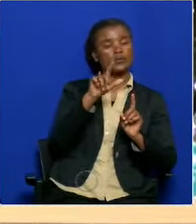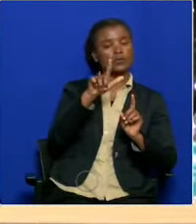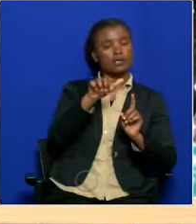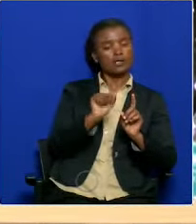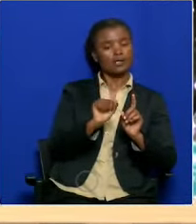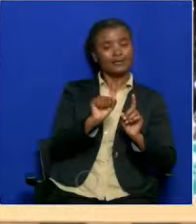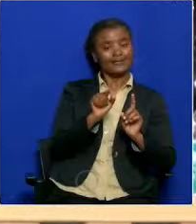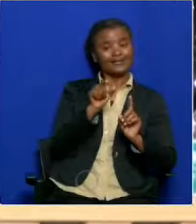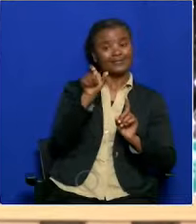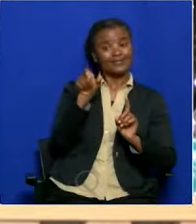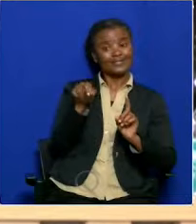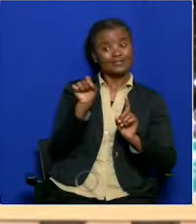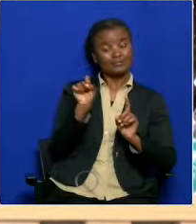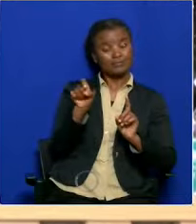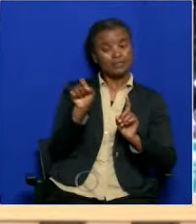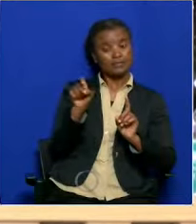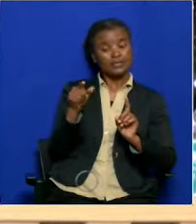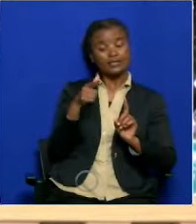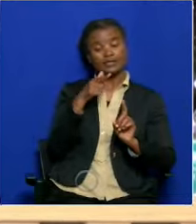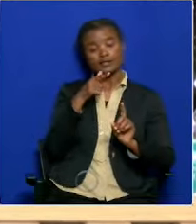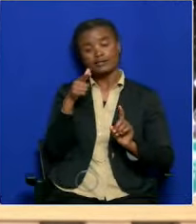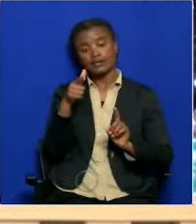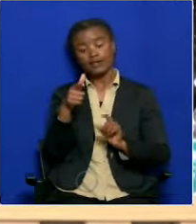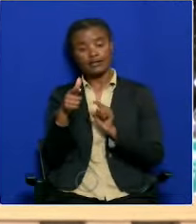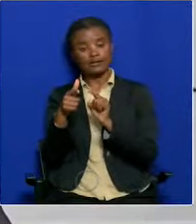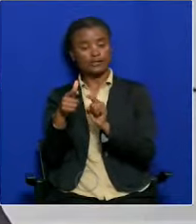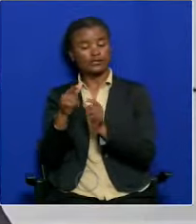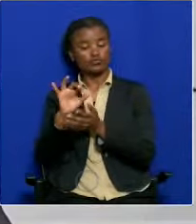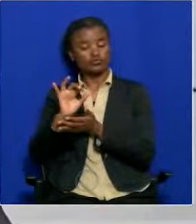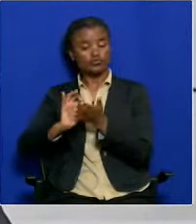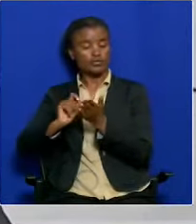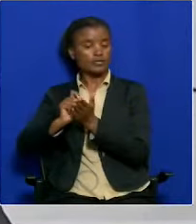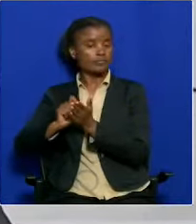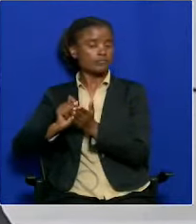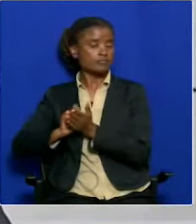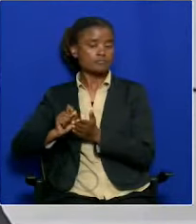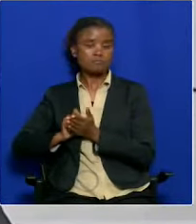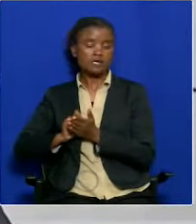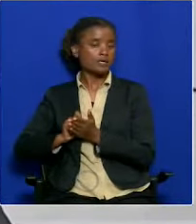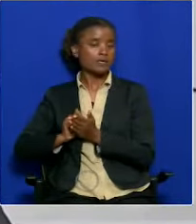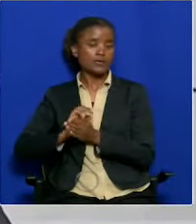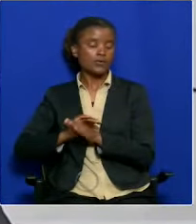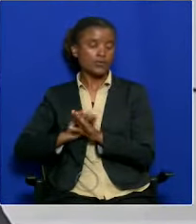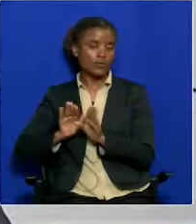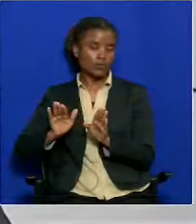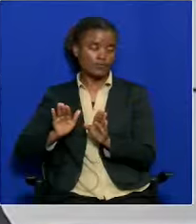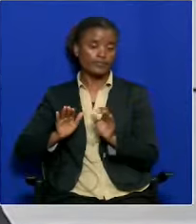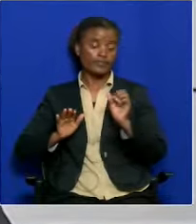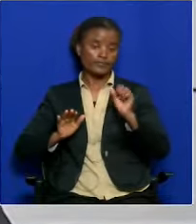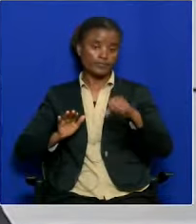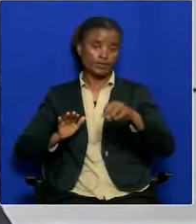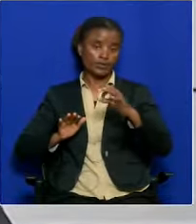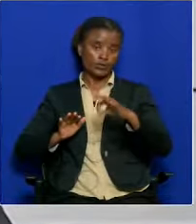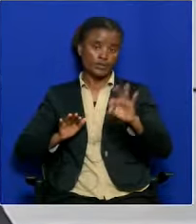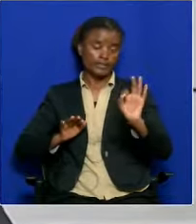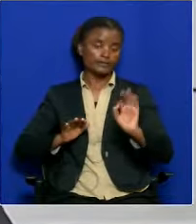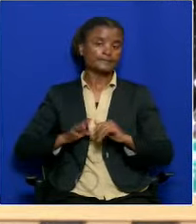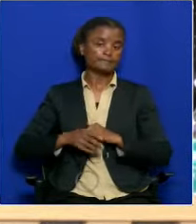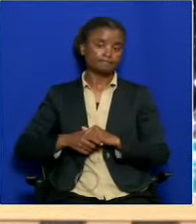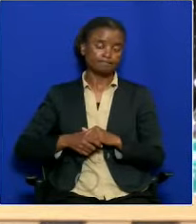Mr. Kaula not to write stories, That's correct. correct? Right? And